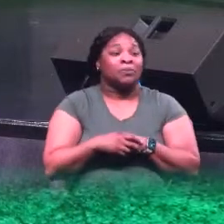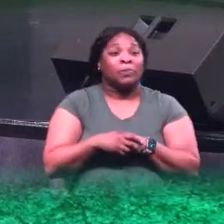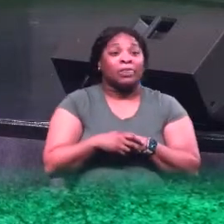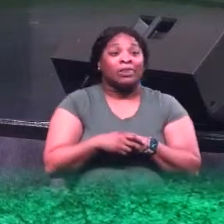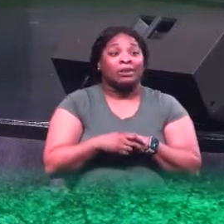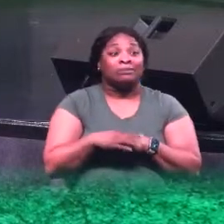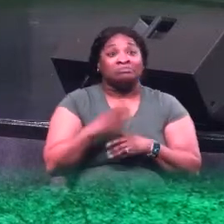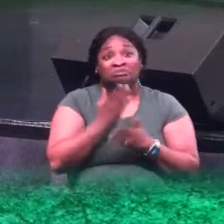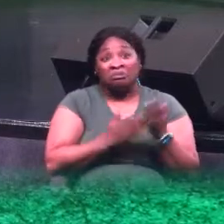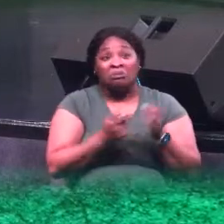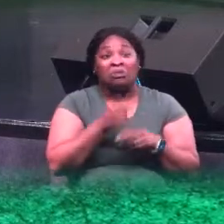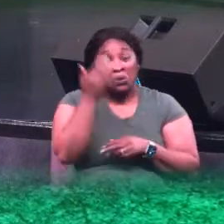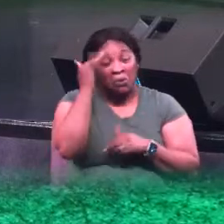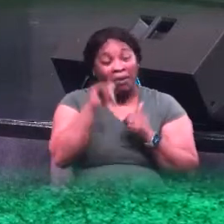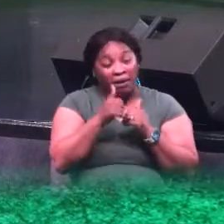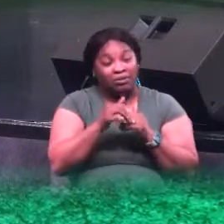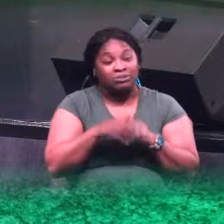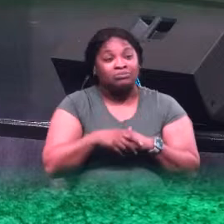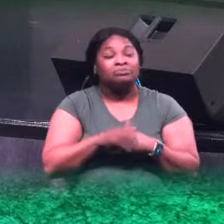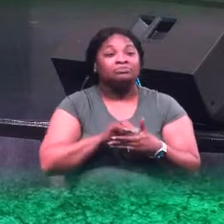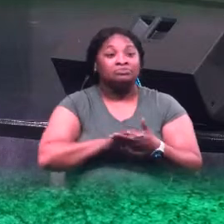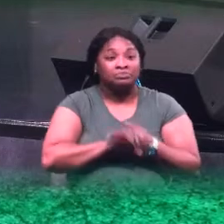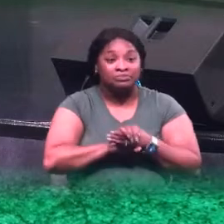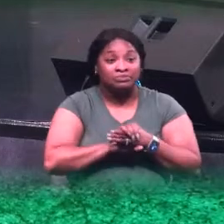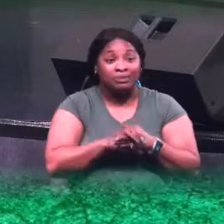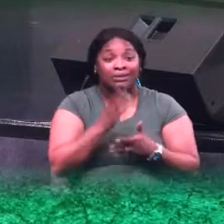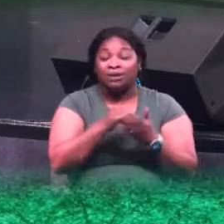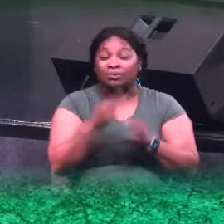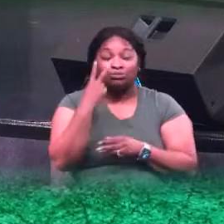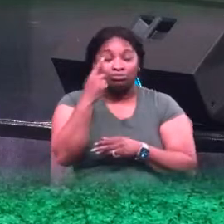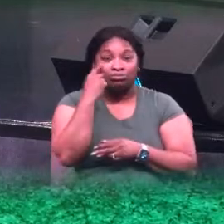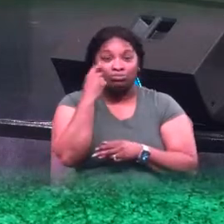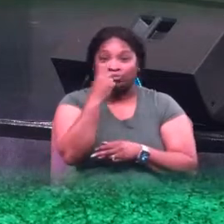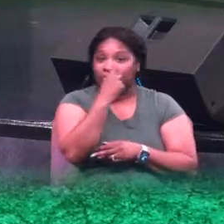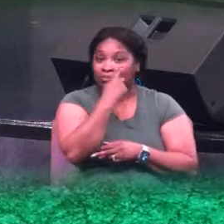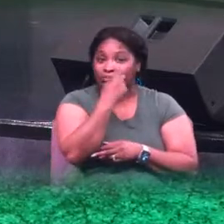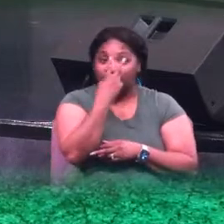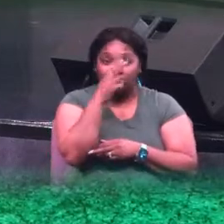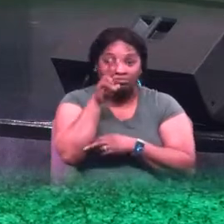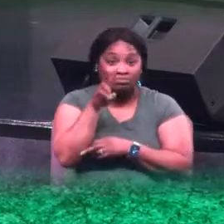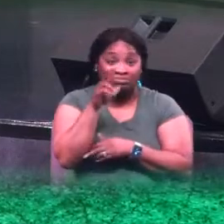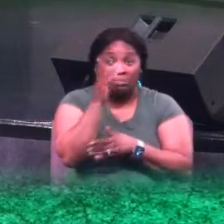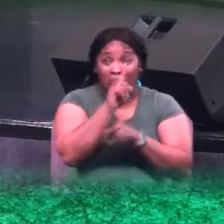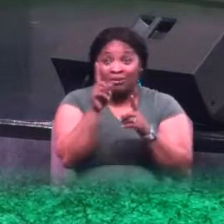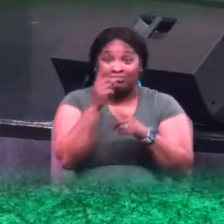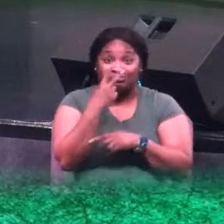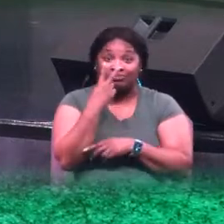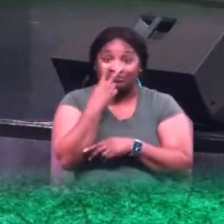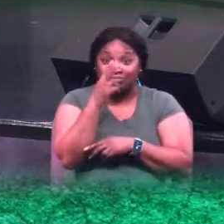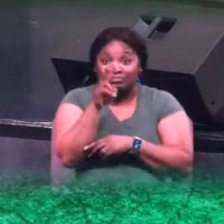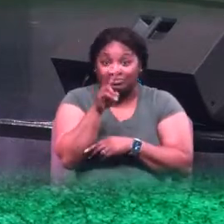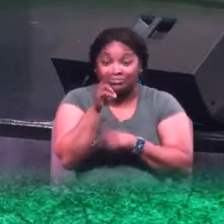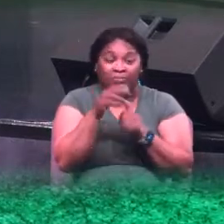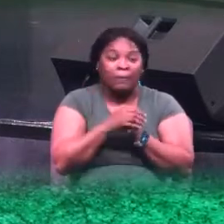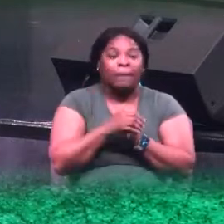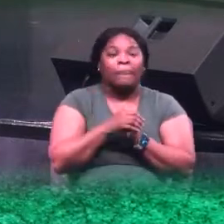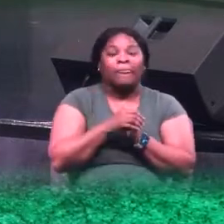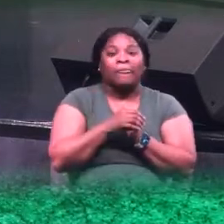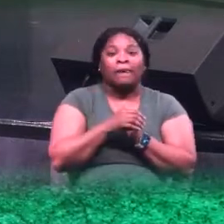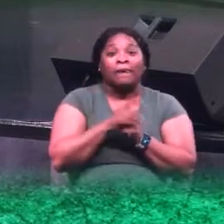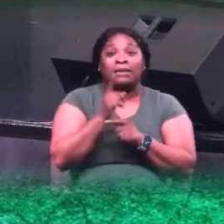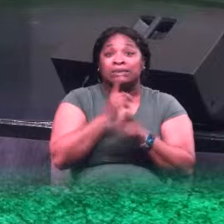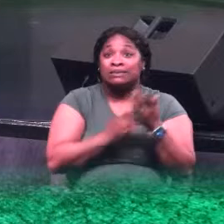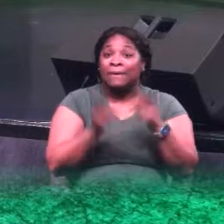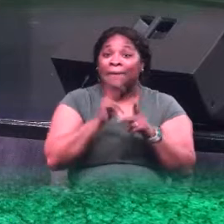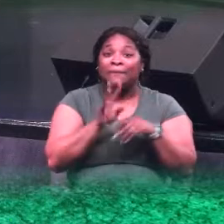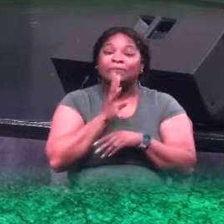them knew how to shake hands. That some of them didn't know how to look you in the eye. But some of them knew how to look you in the eye. That some people knew